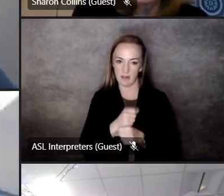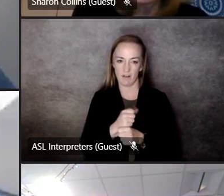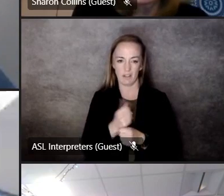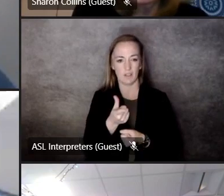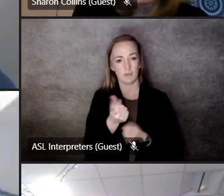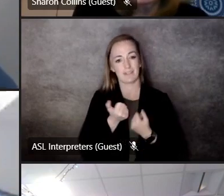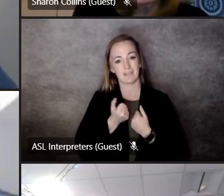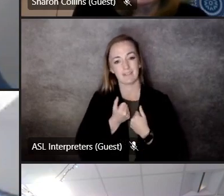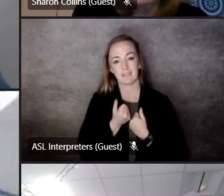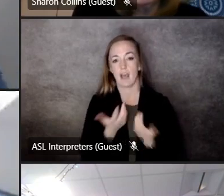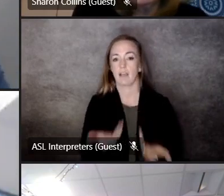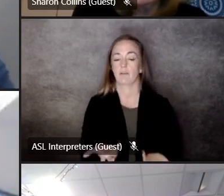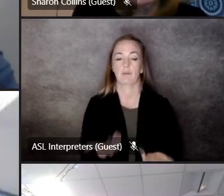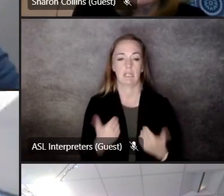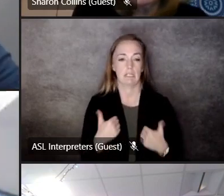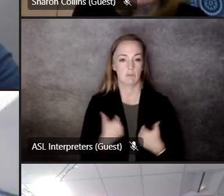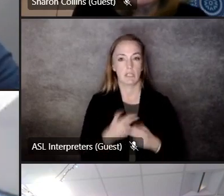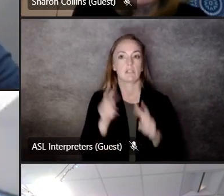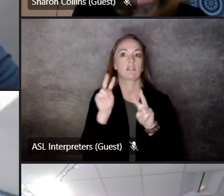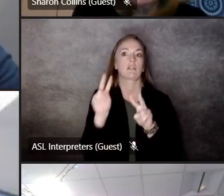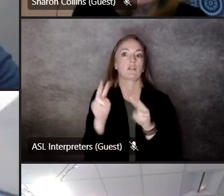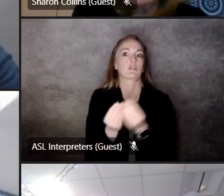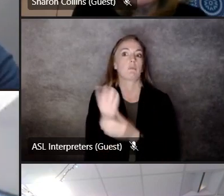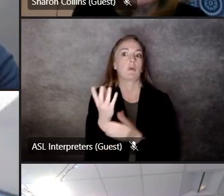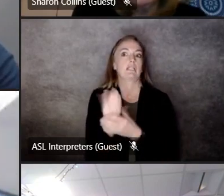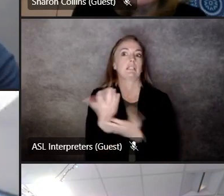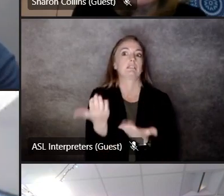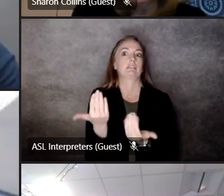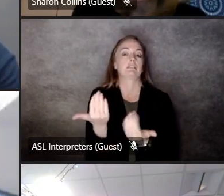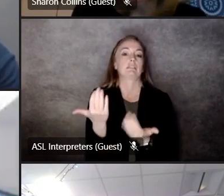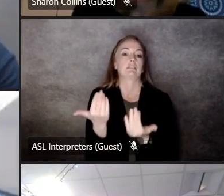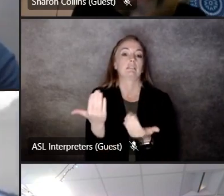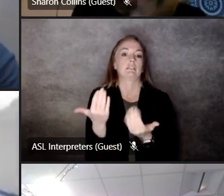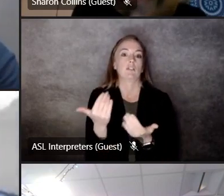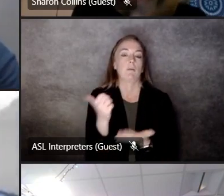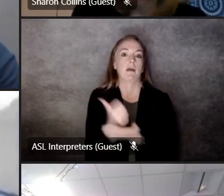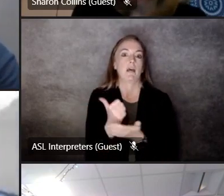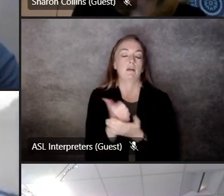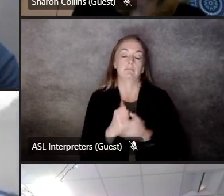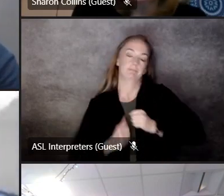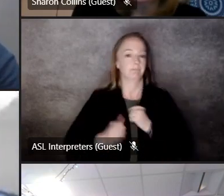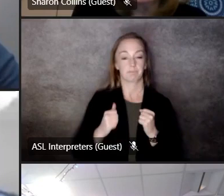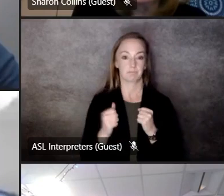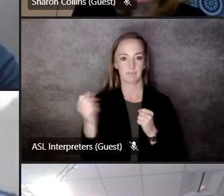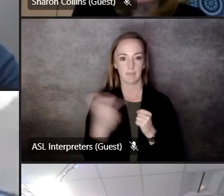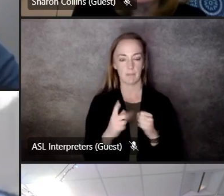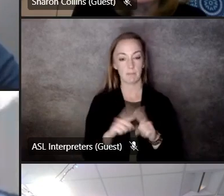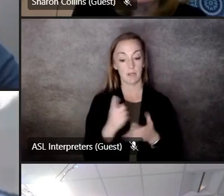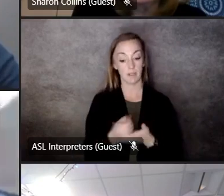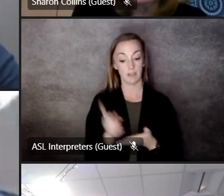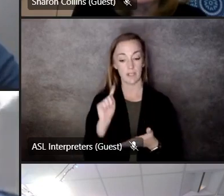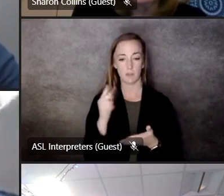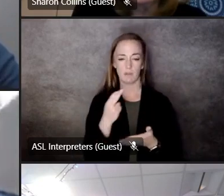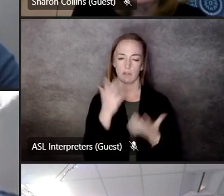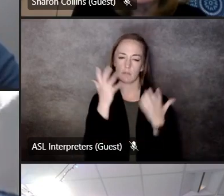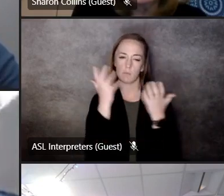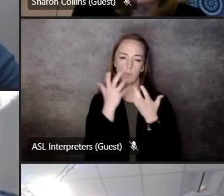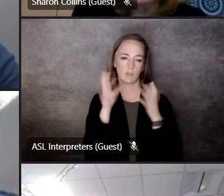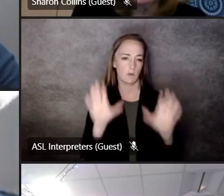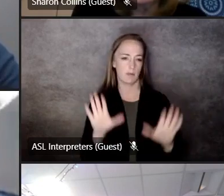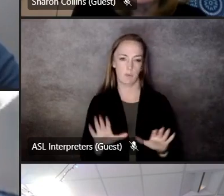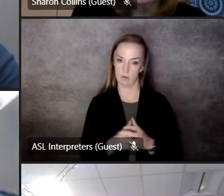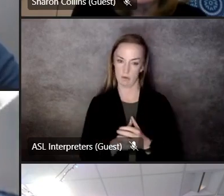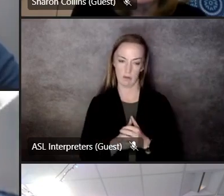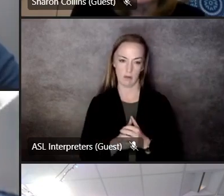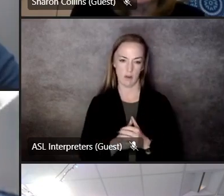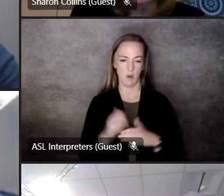looking to spring to give us that rebound effect, if you will. But last Thursday was incredible. With over